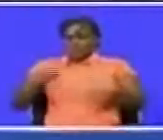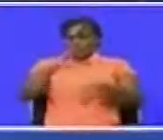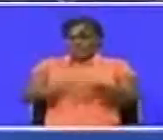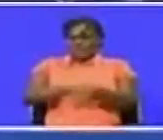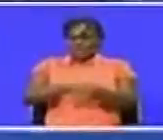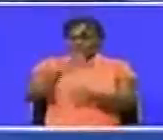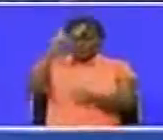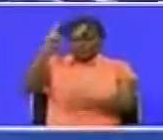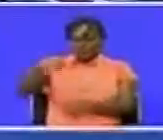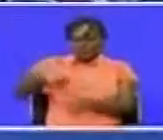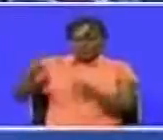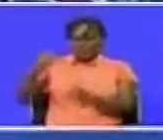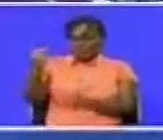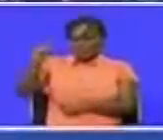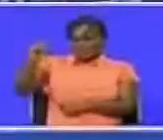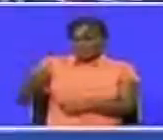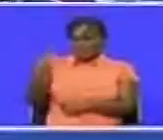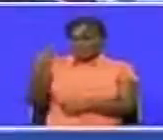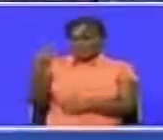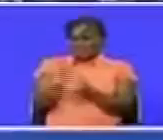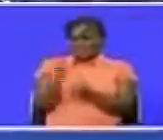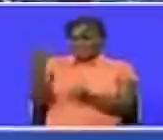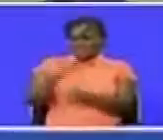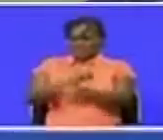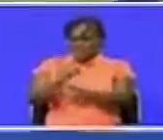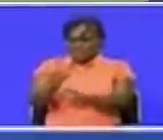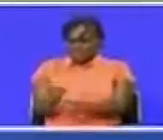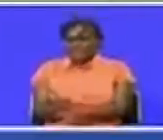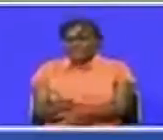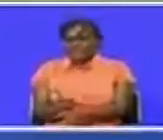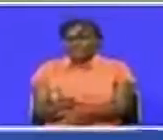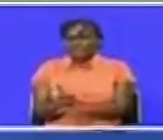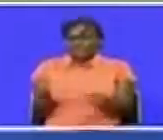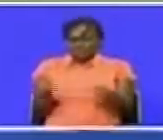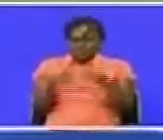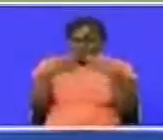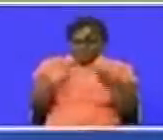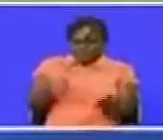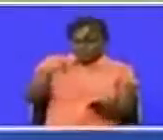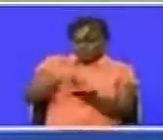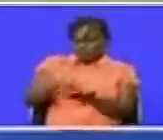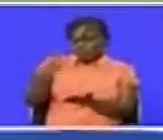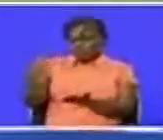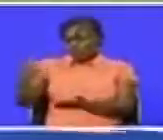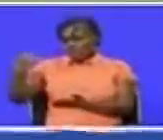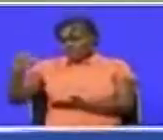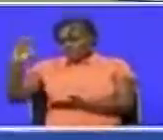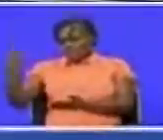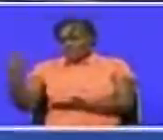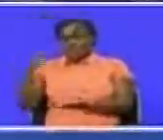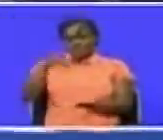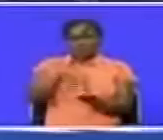gold in the 5,000 meters race in 13 minutes 30.3 seconds. Kangogo finished second while Imase emerged third.